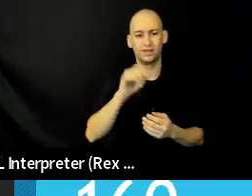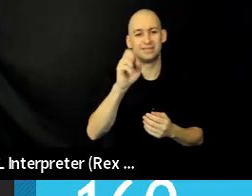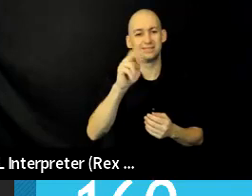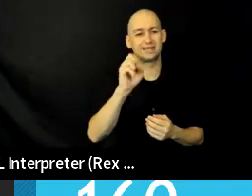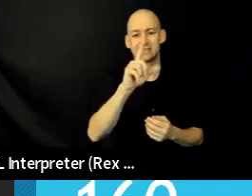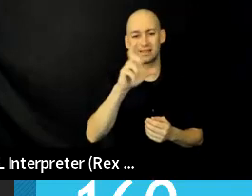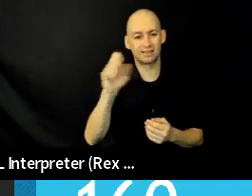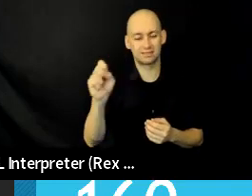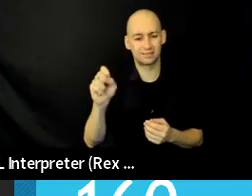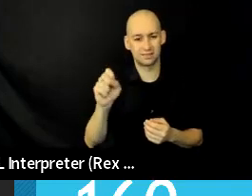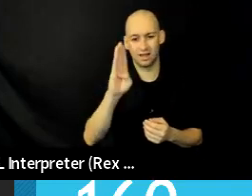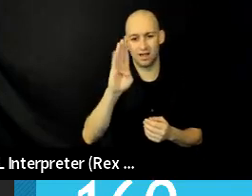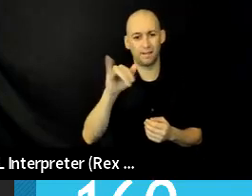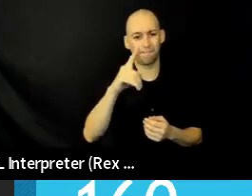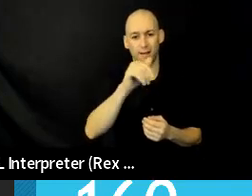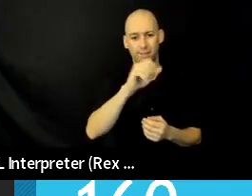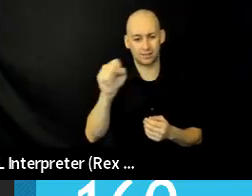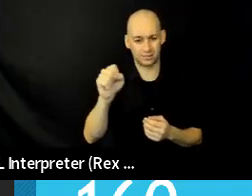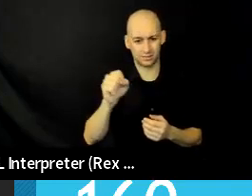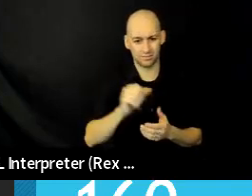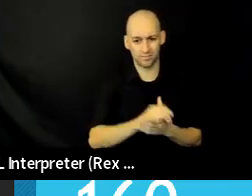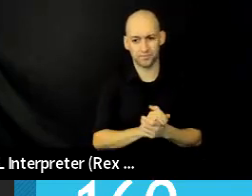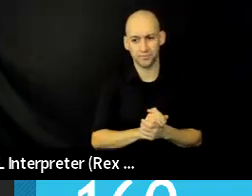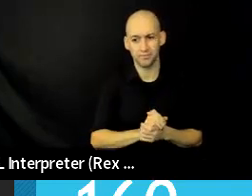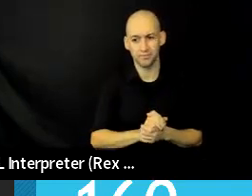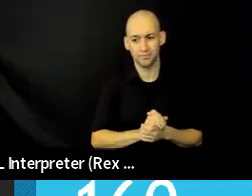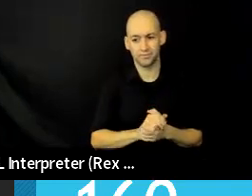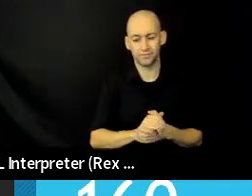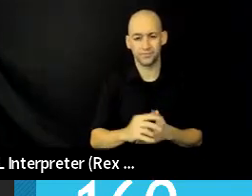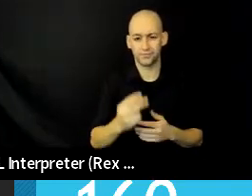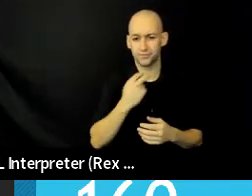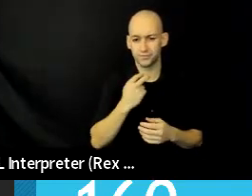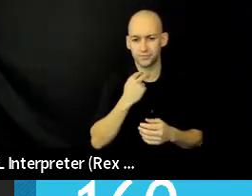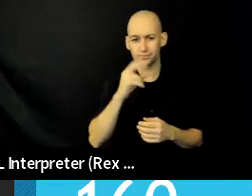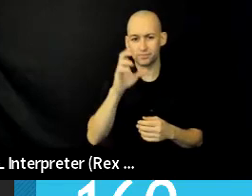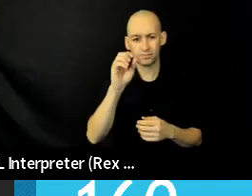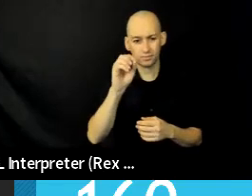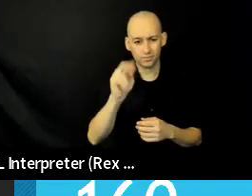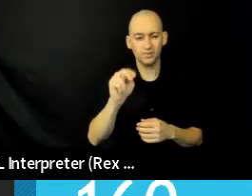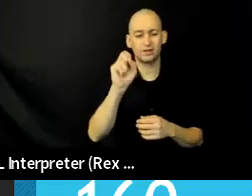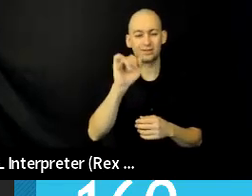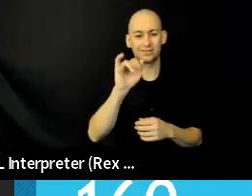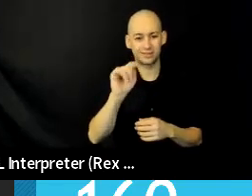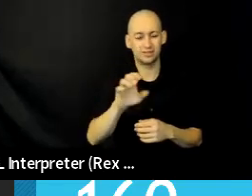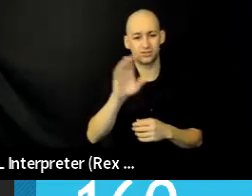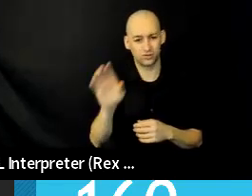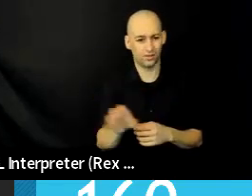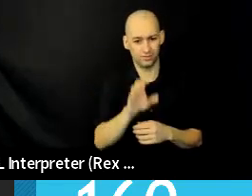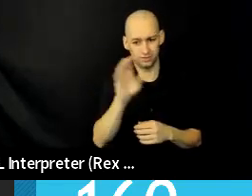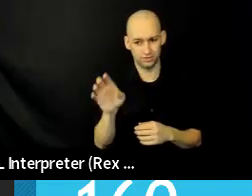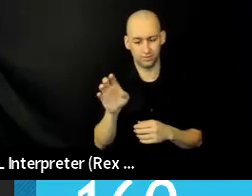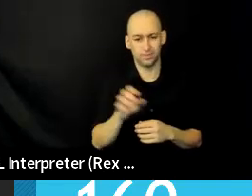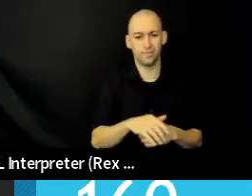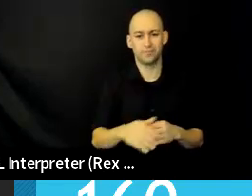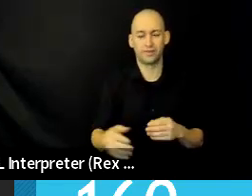eliminating dozens of truck parking spaces and constraining on-site circulation, severing the southern